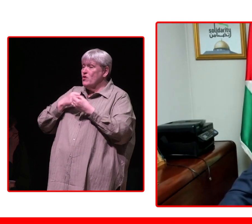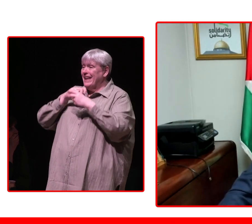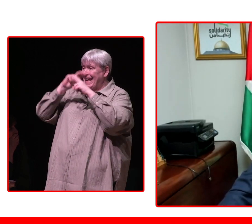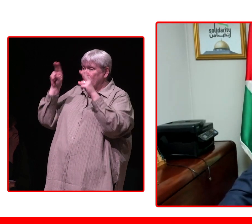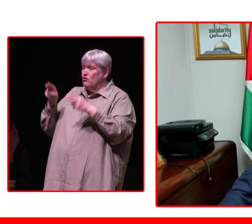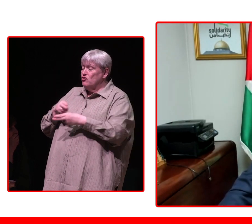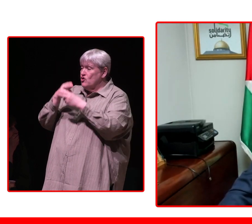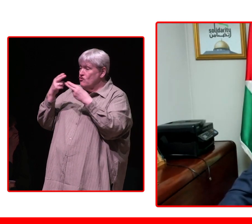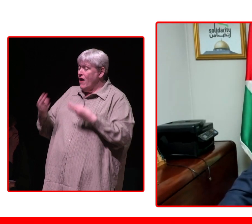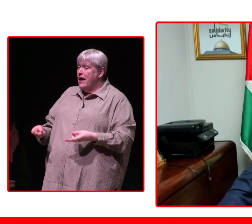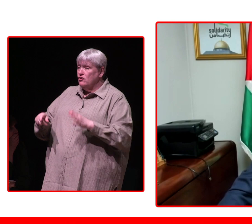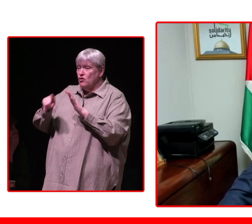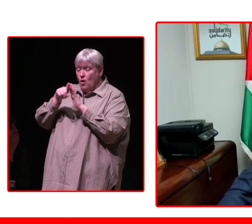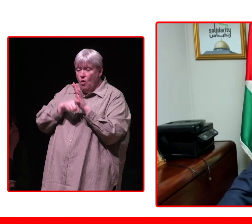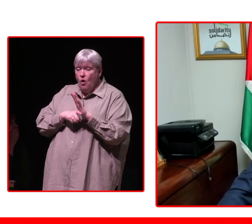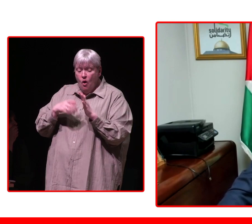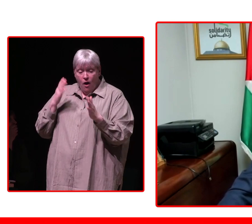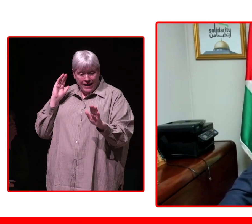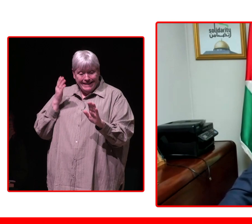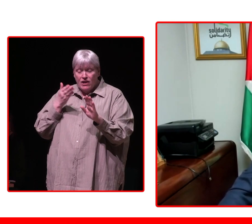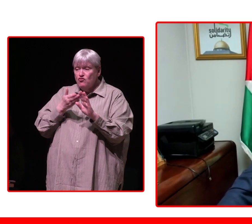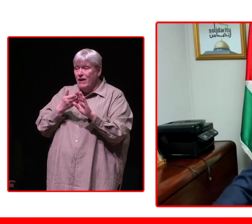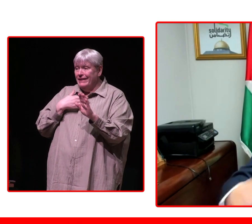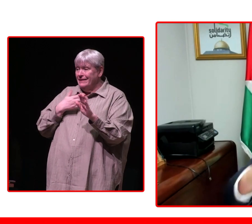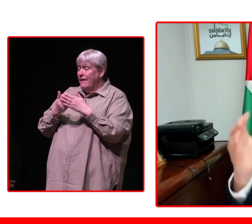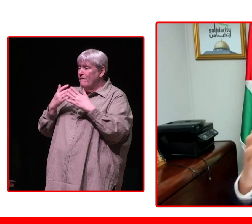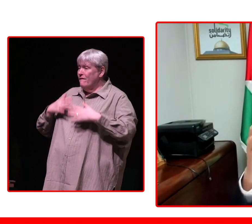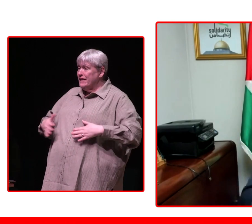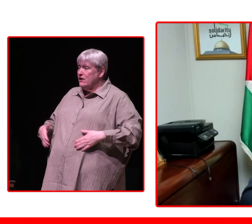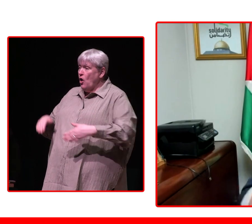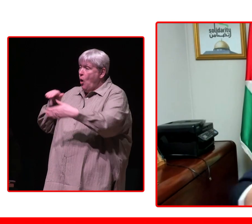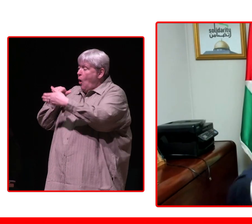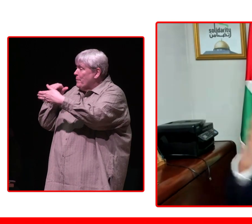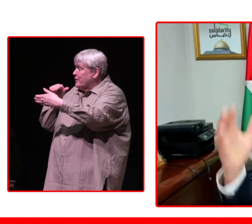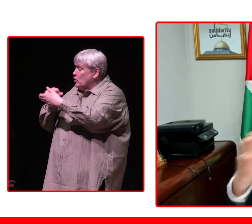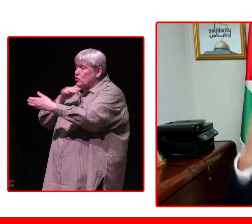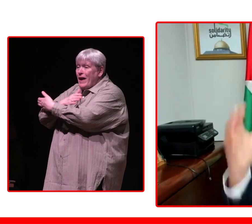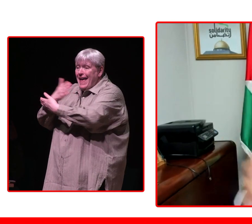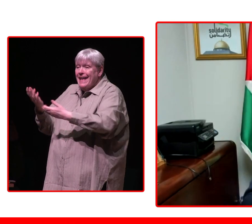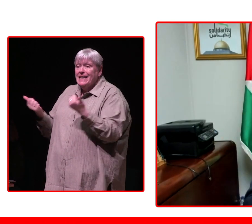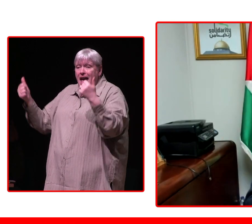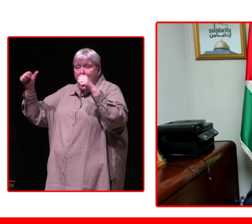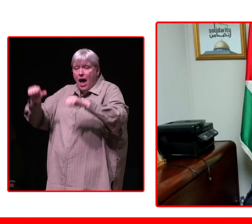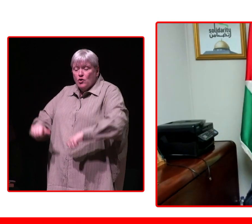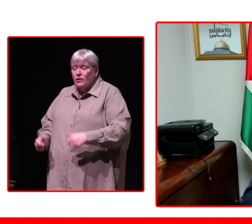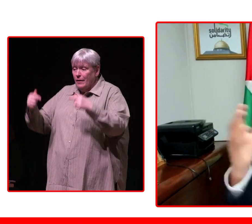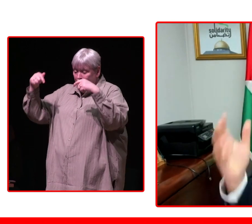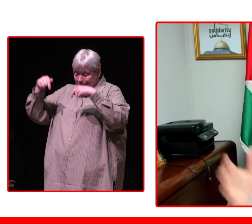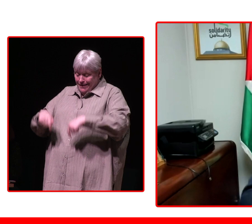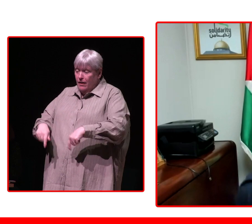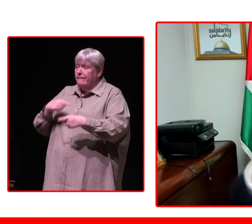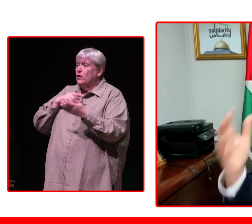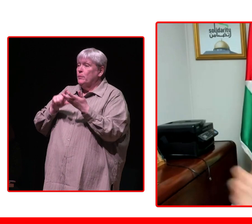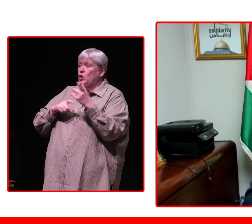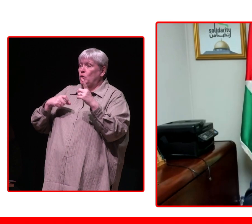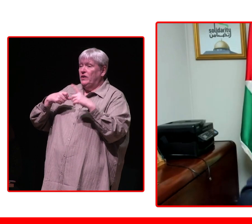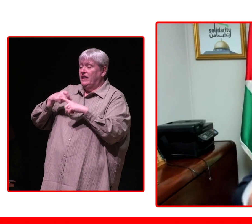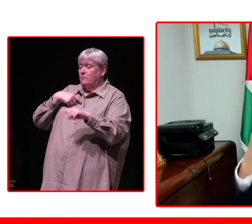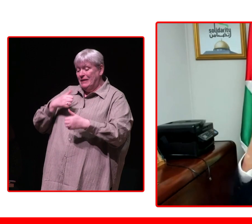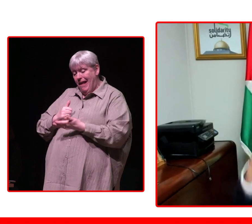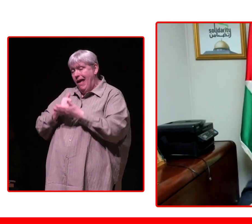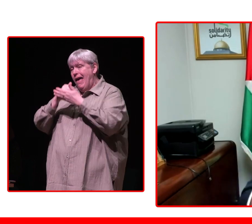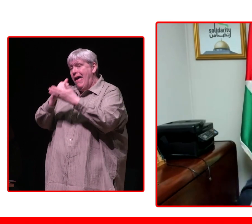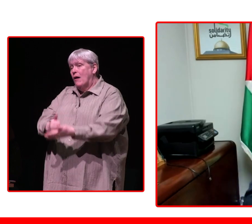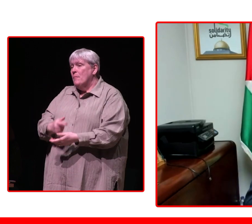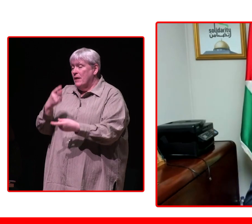most obvious, direct, and physical obstacle to any two-state outcome espoused by the UK government and the US and the rest of the